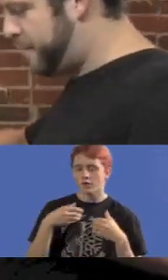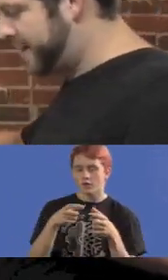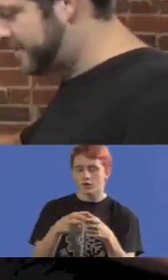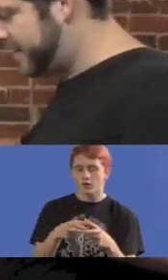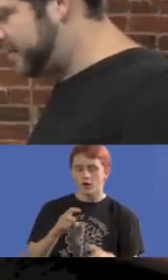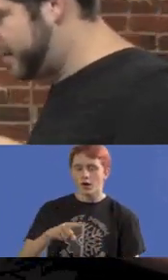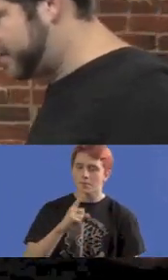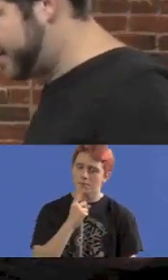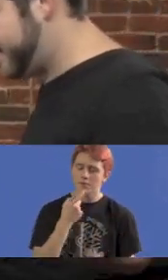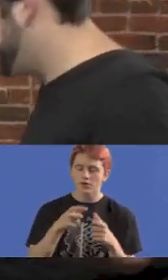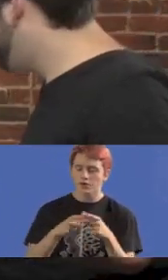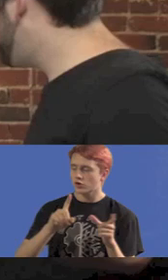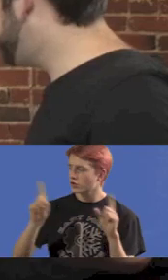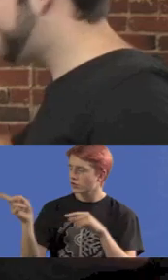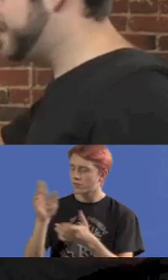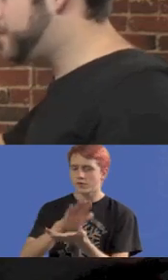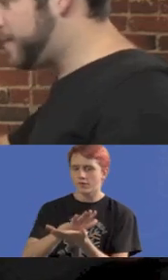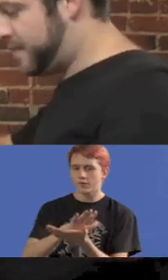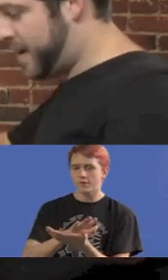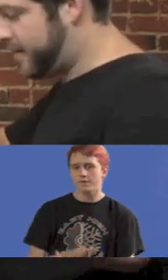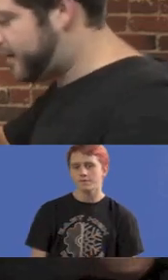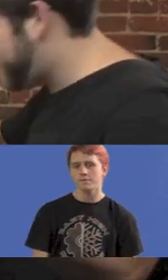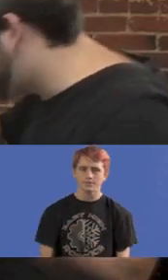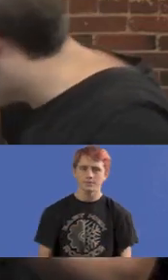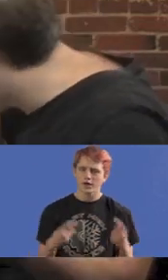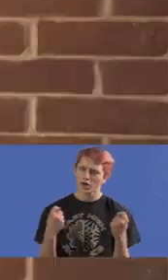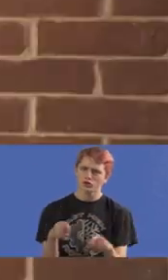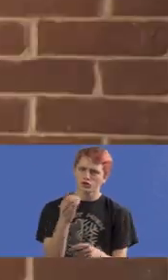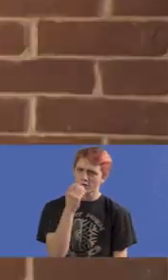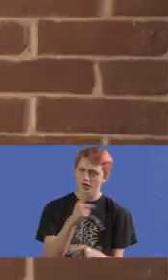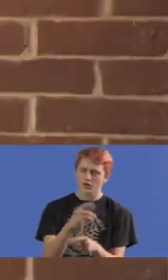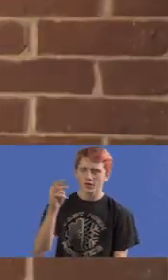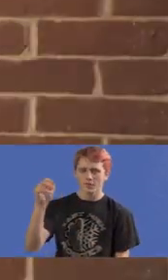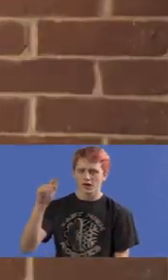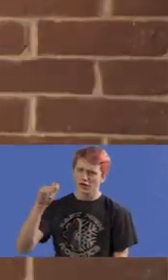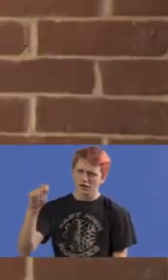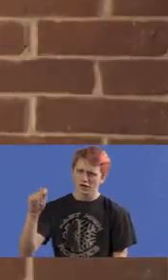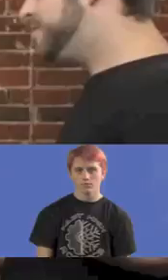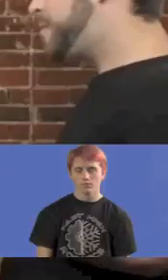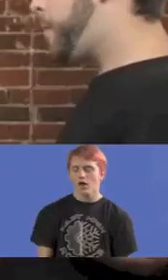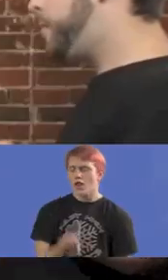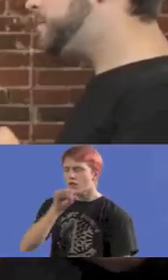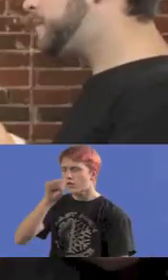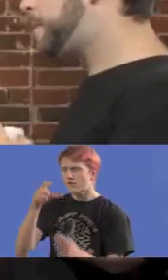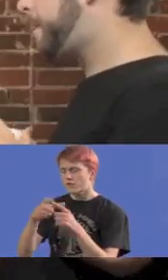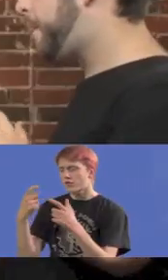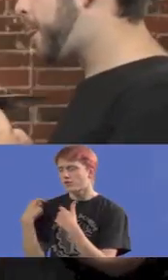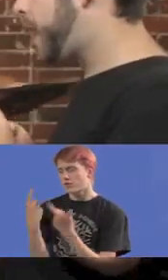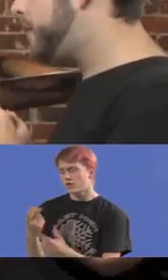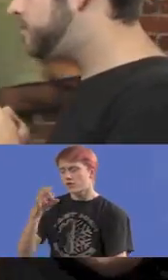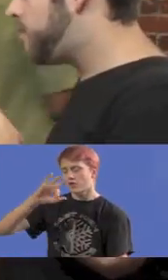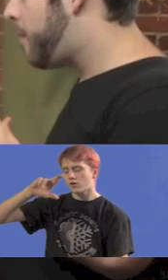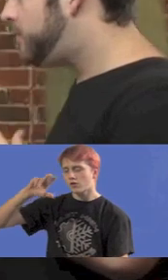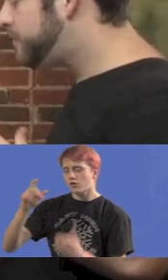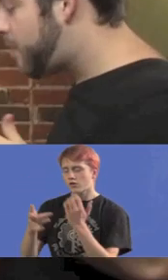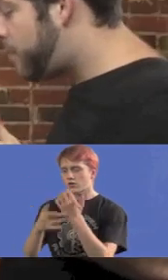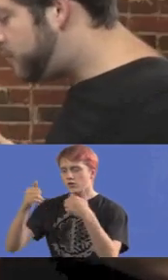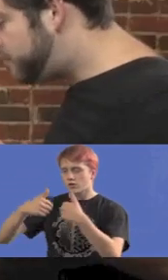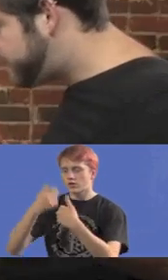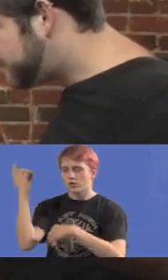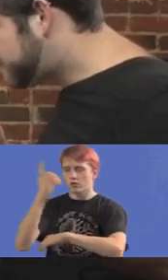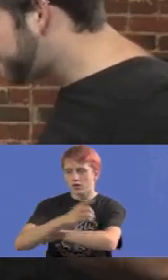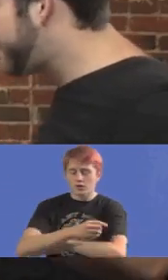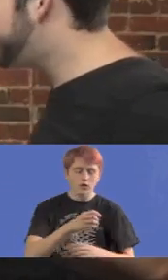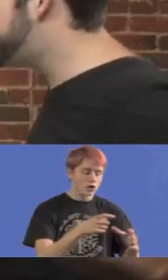They have the best glazed donuts here. I'm gonna miss these babies back on campus. Still on your health kick, Matt? He's been addicted to donuts since our FTC